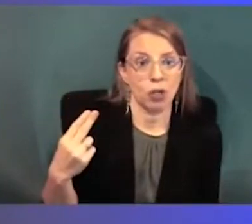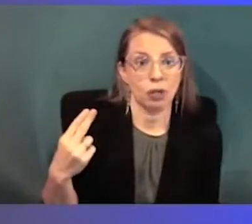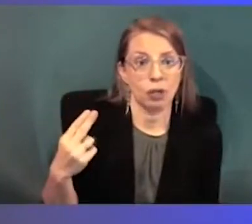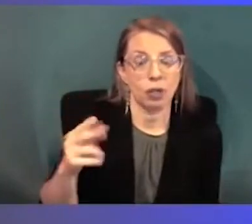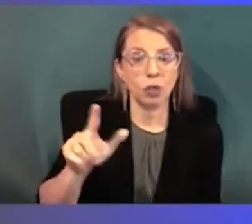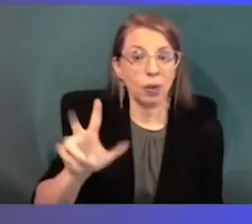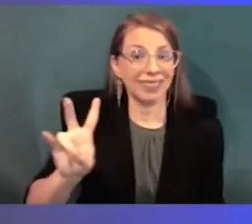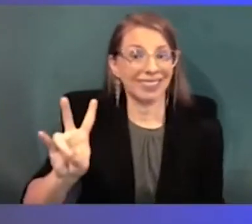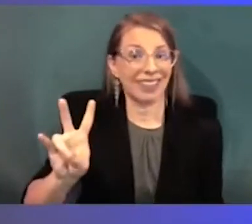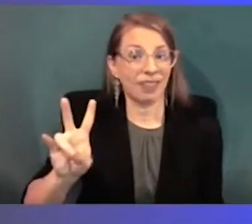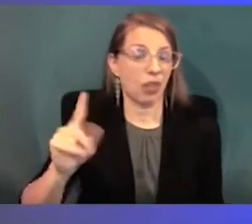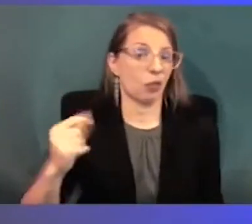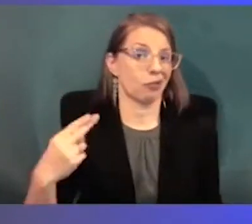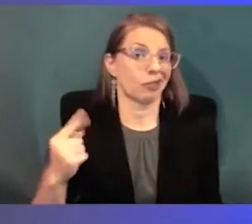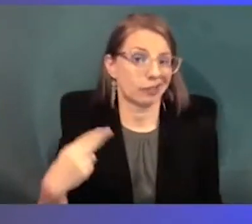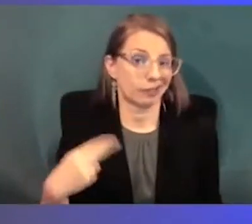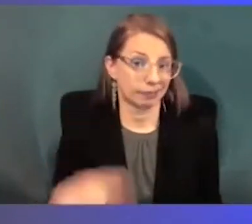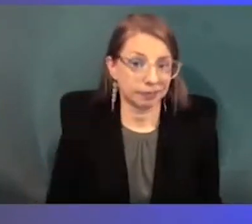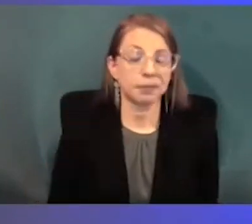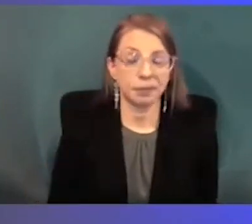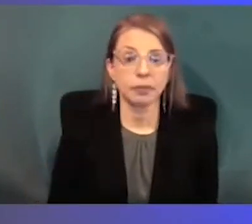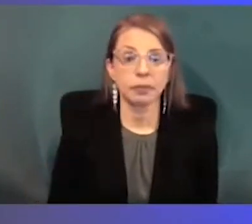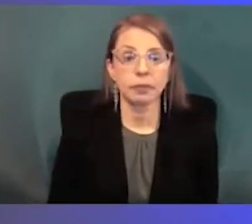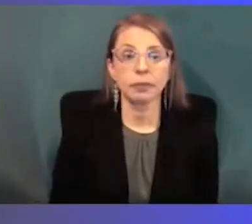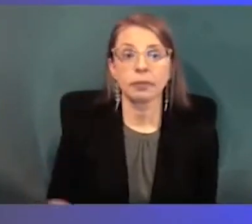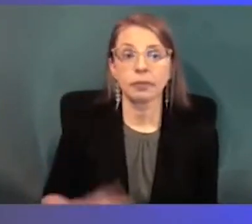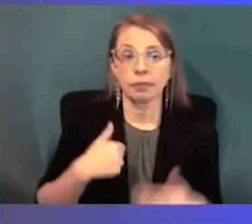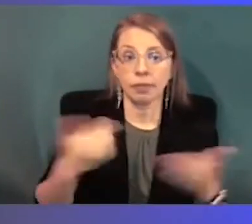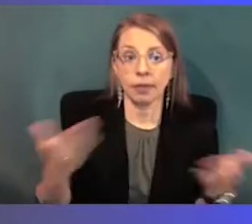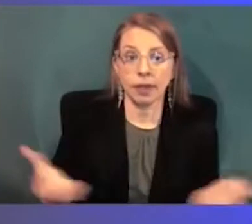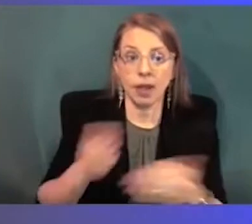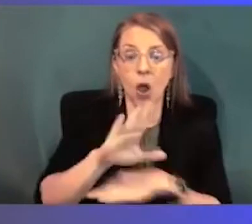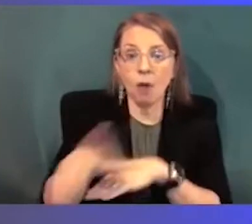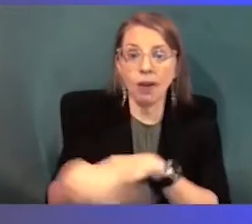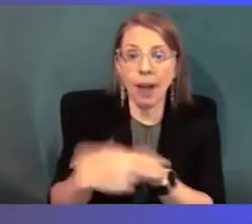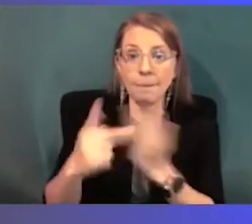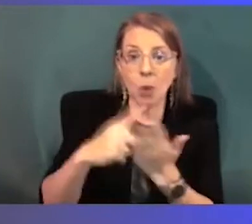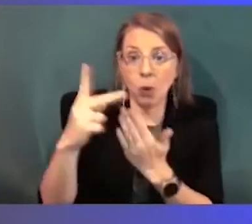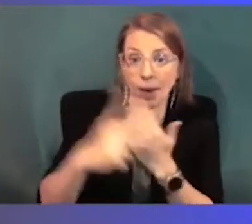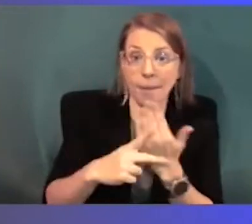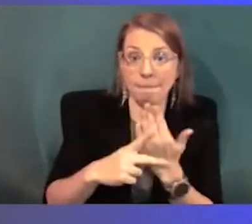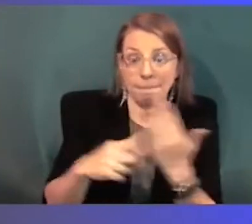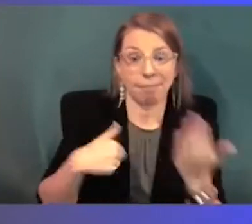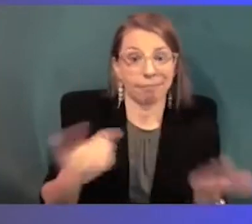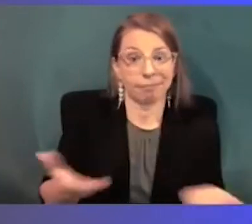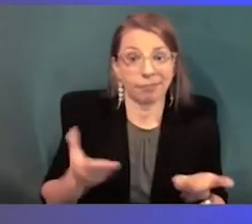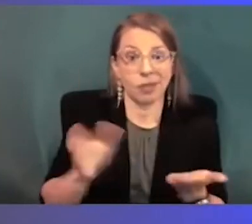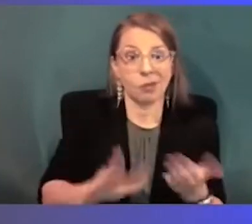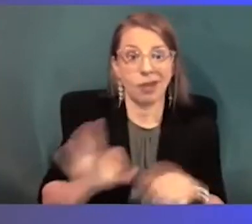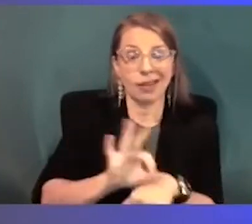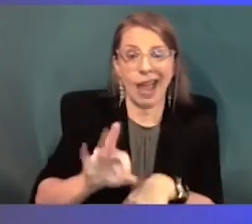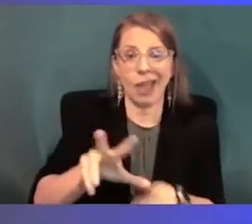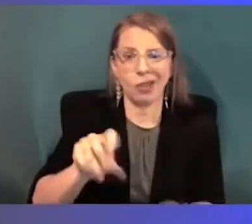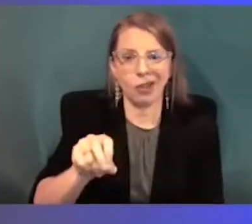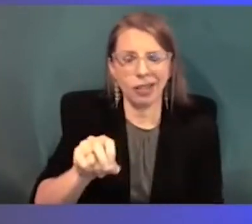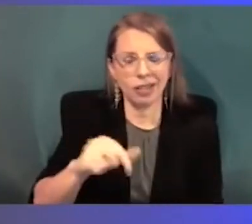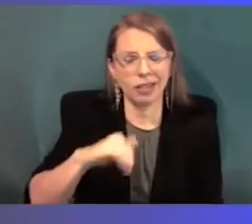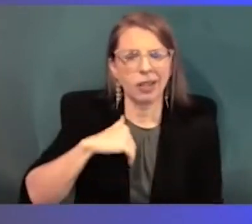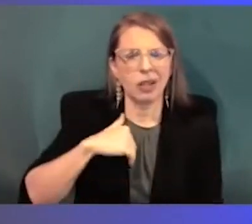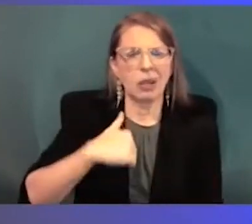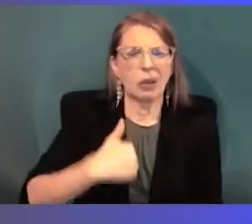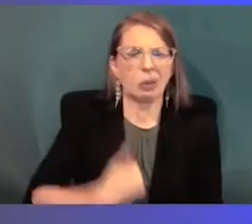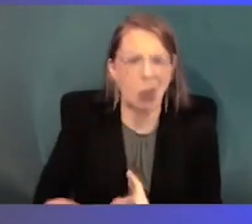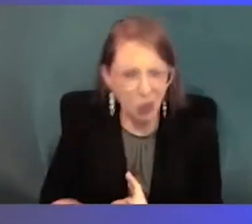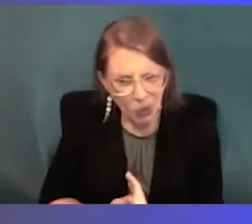a Thursday. I was here to do my overnight program, and around 9:30, I just got real tired, and I never felt